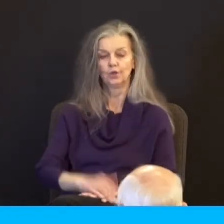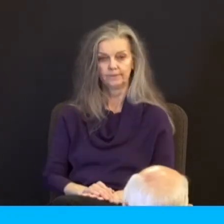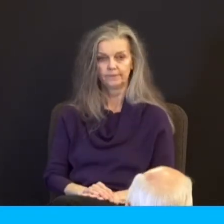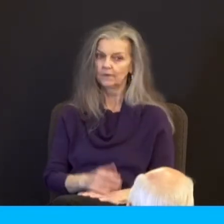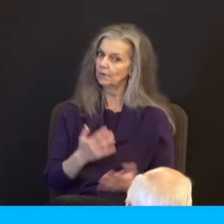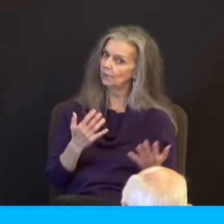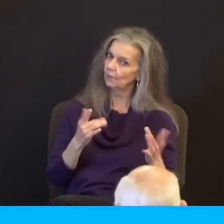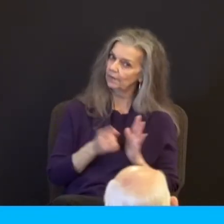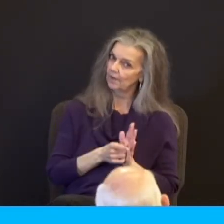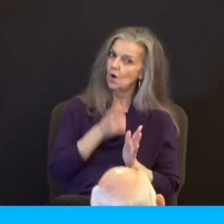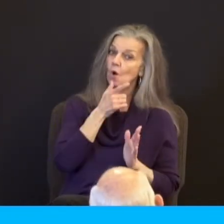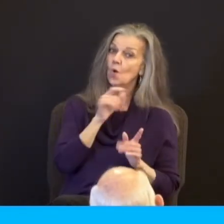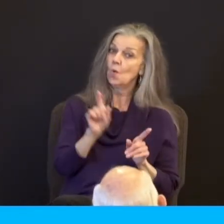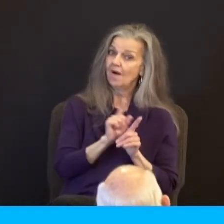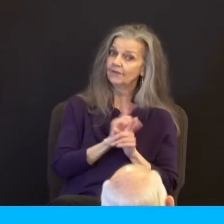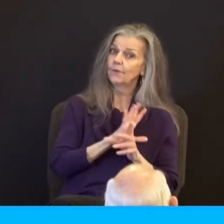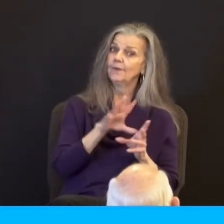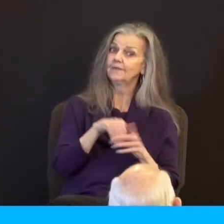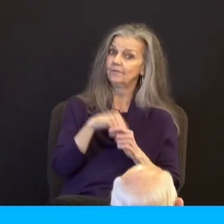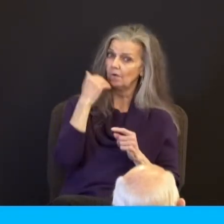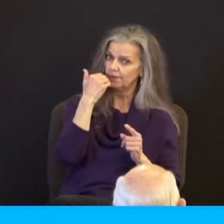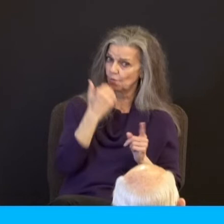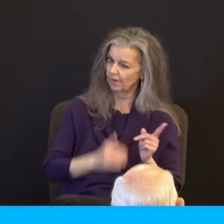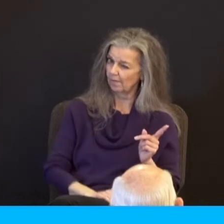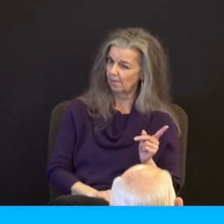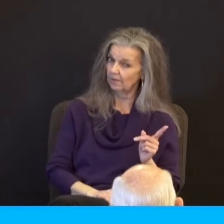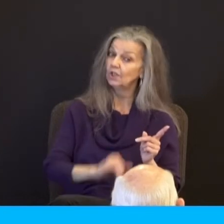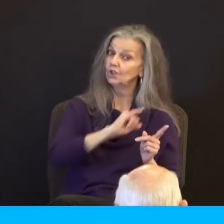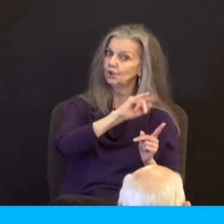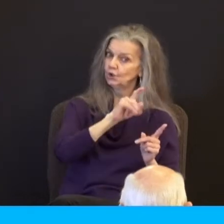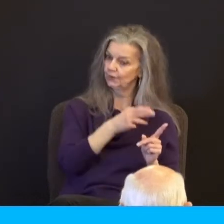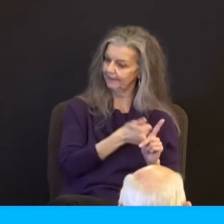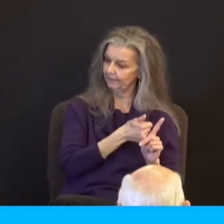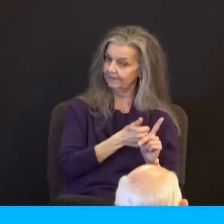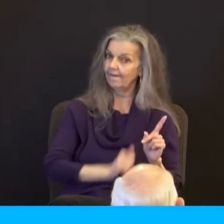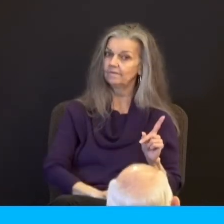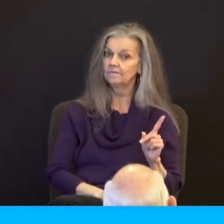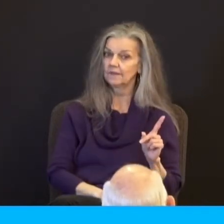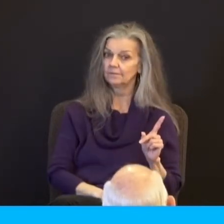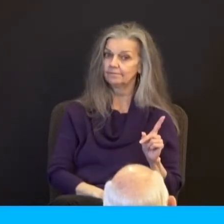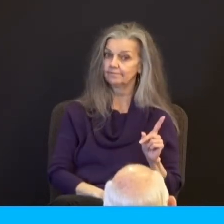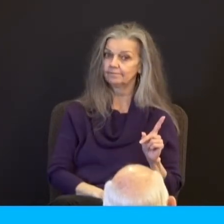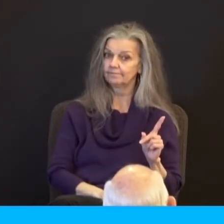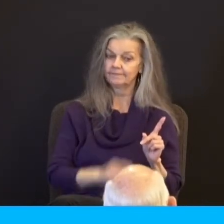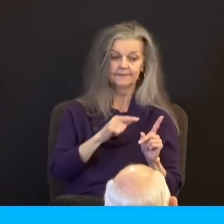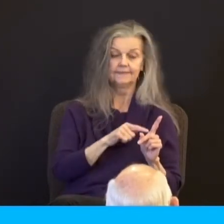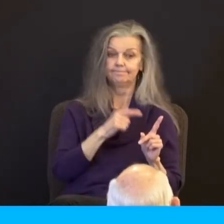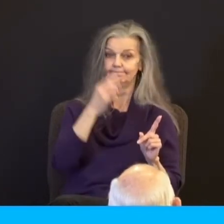a second. Who also has been involved in whoredom? Judah. Did you notice all the women said that? Him. The women